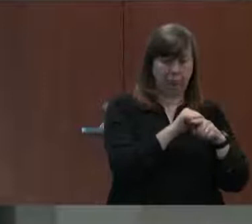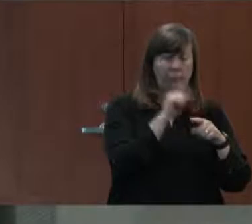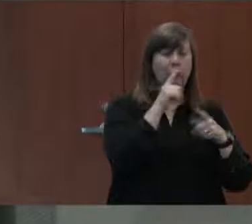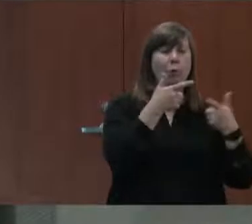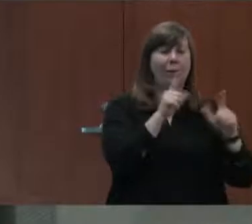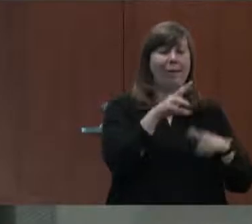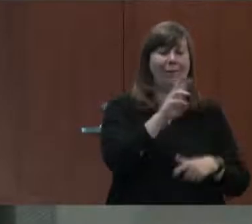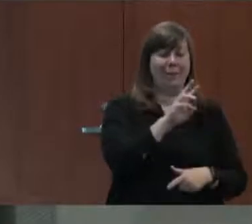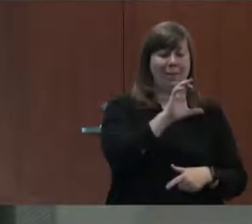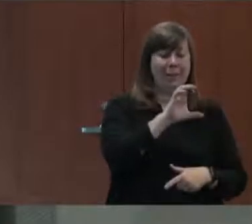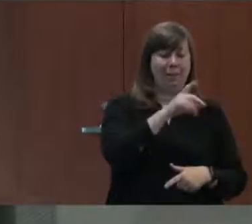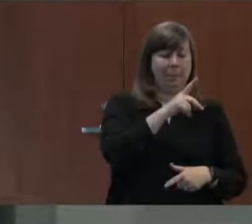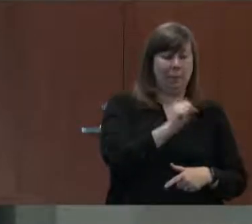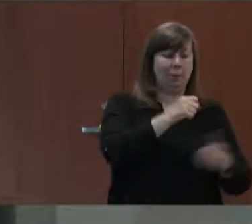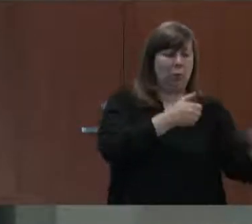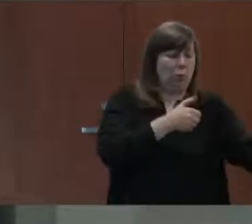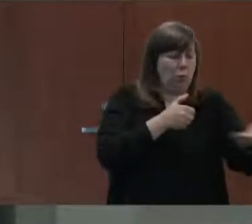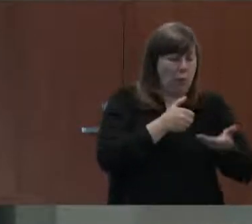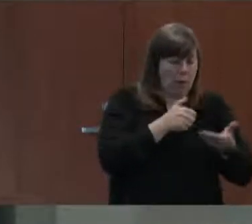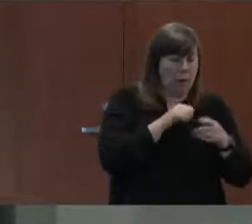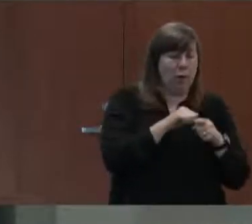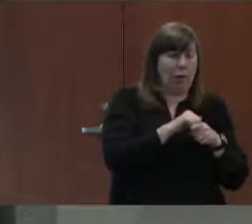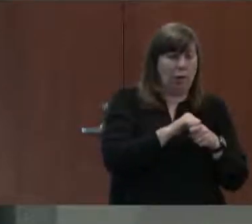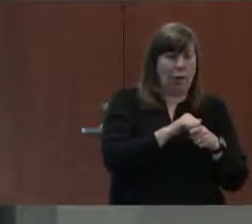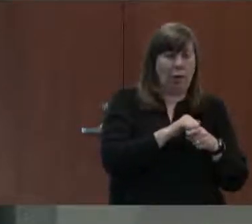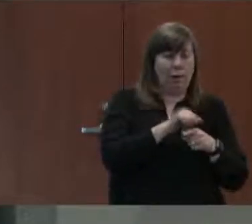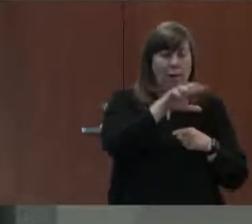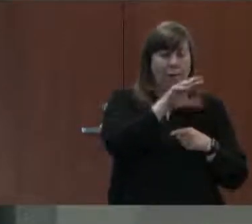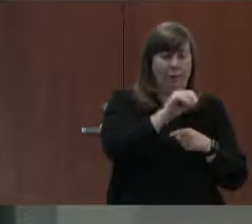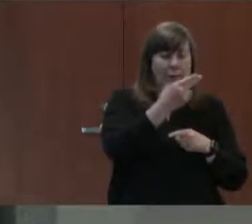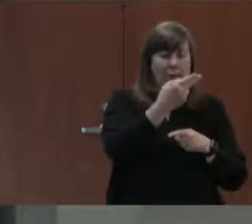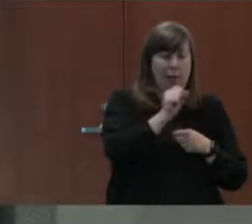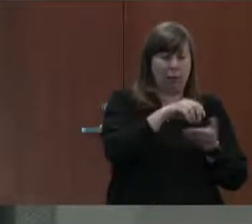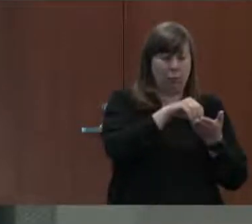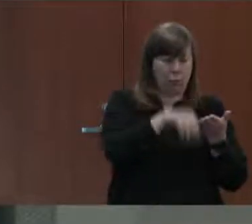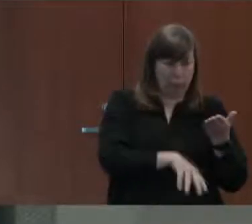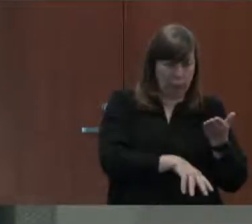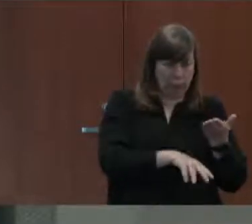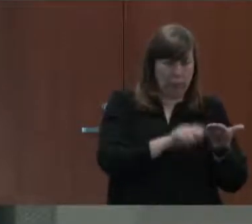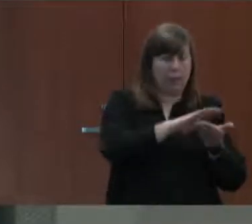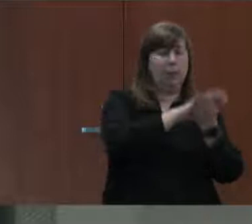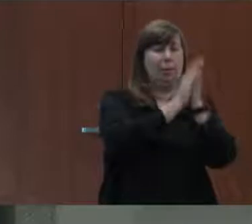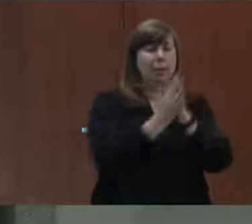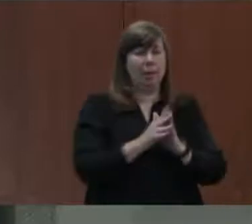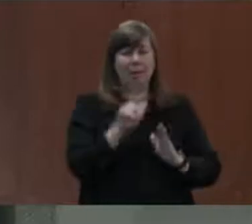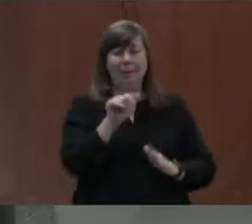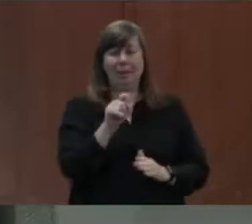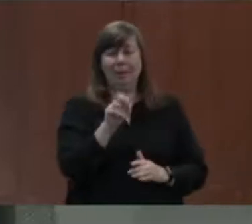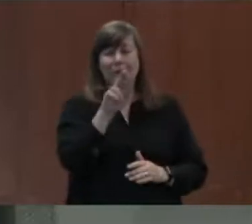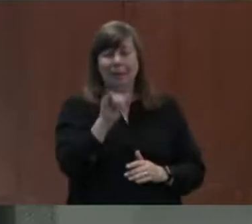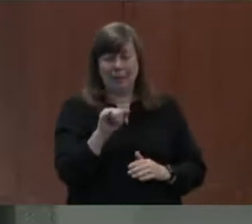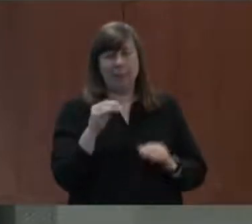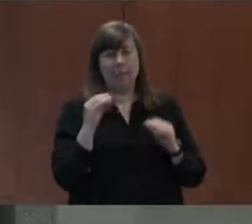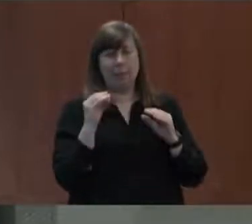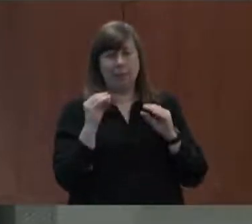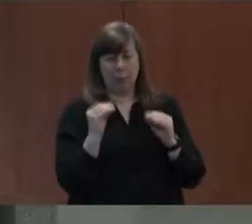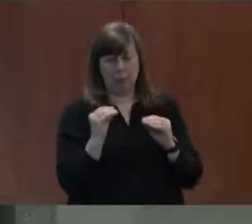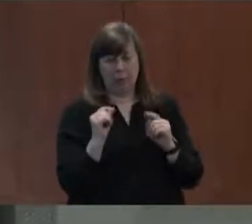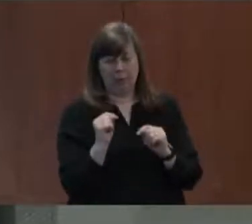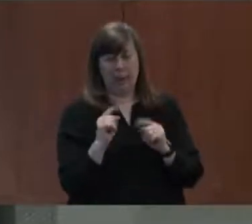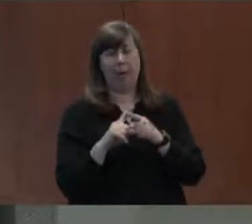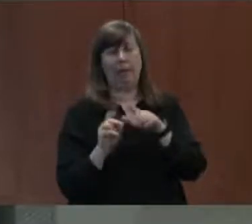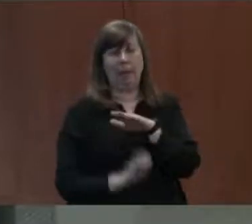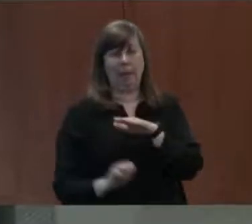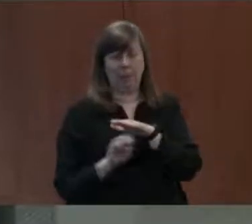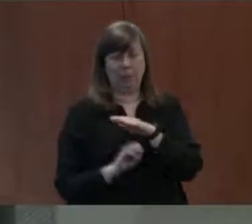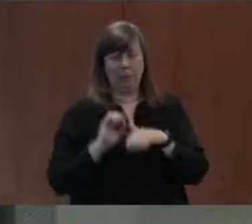allow WCPS to hire and train 50 high school students to become literacy tutors at the elementary school.